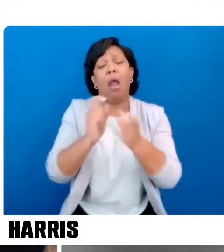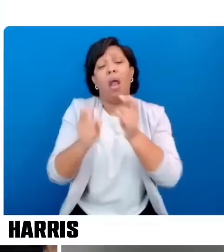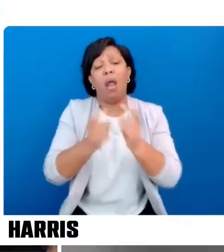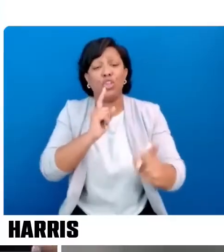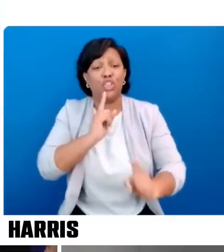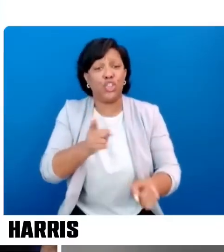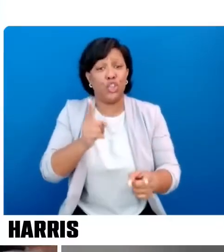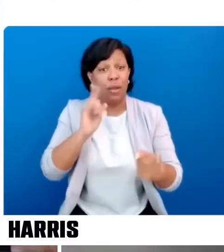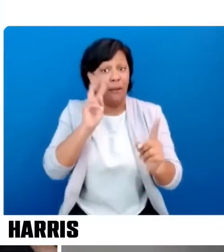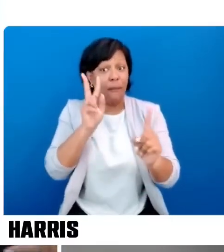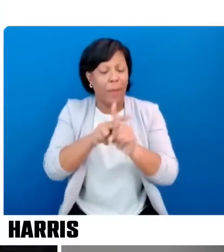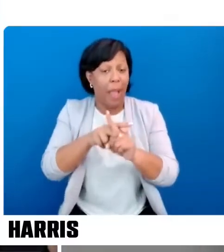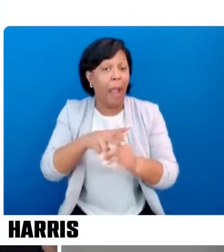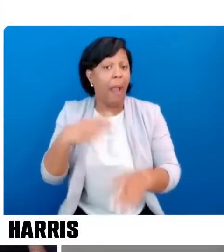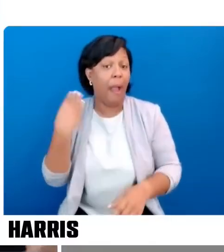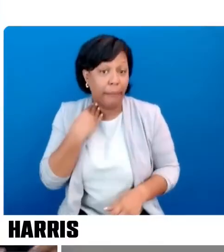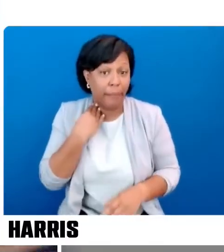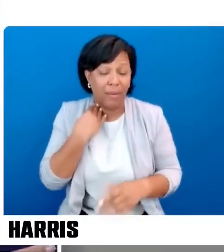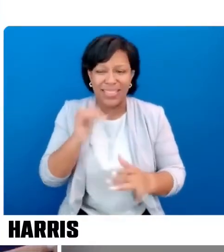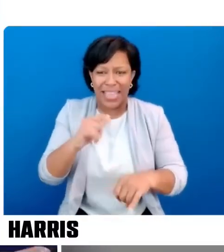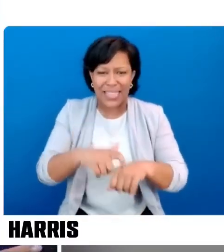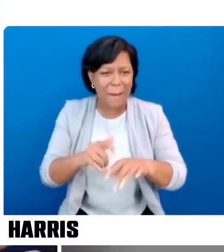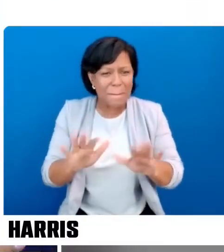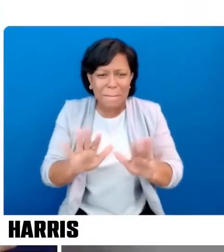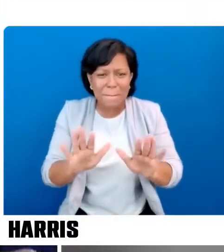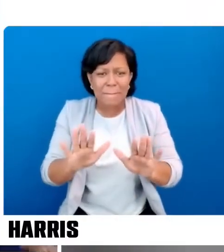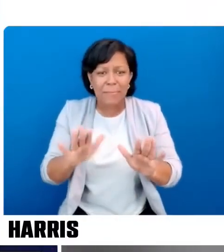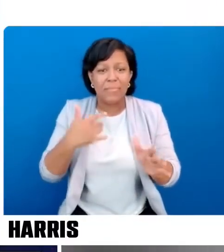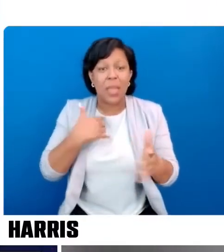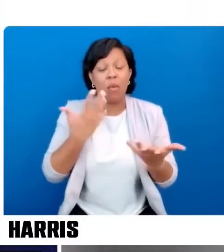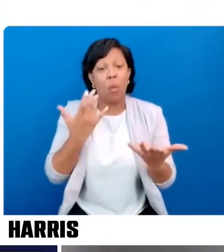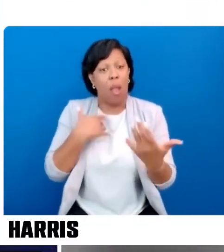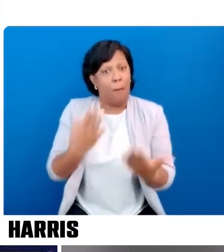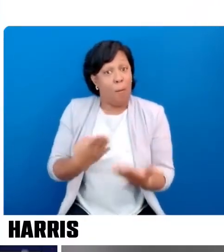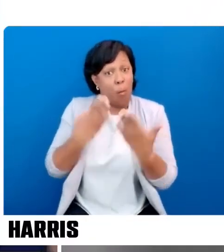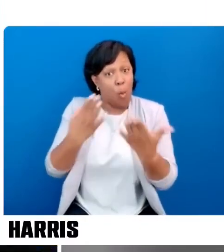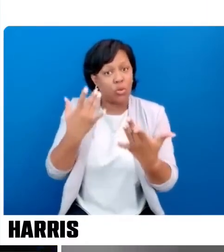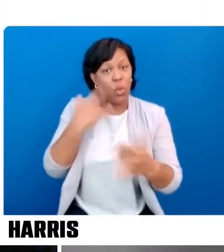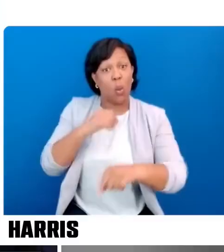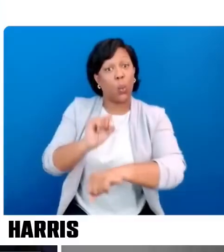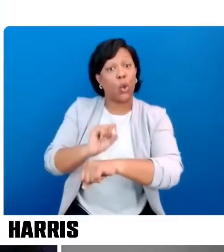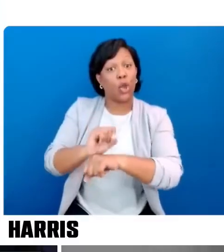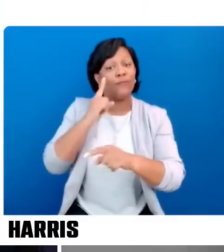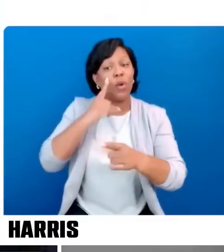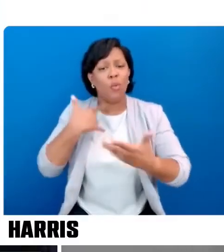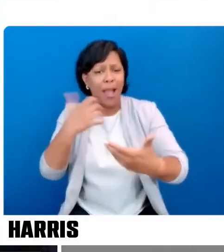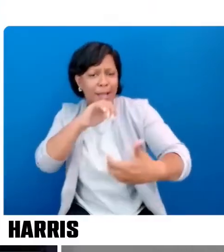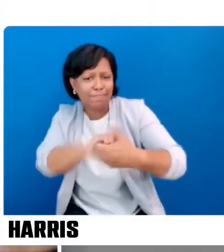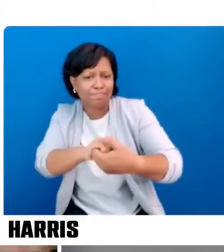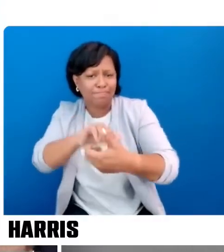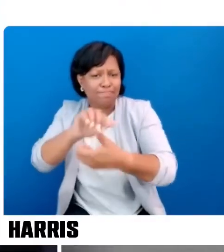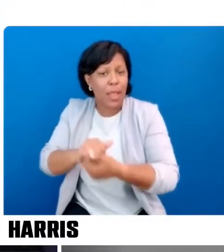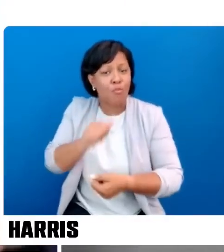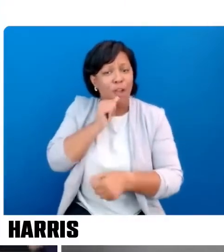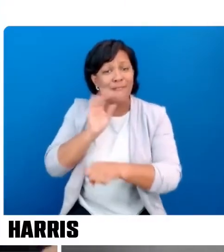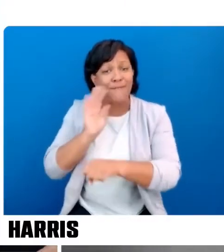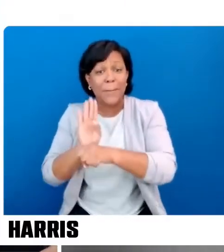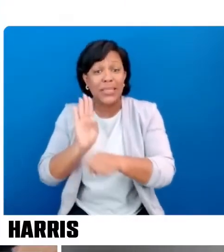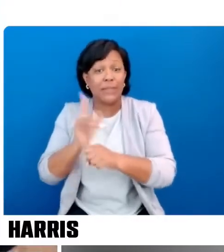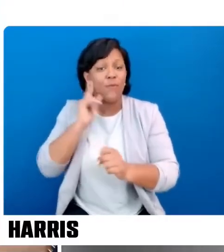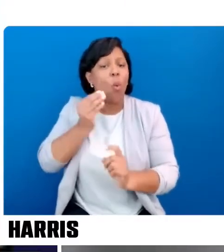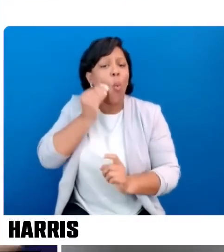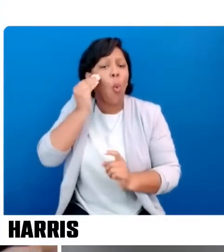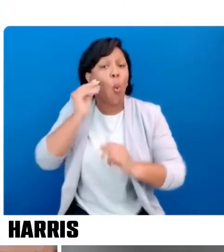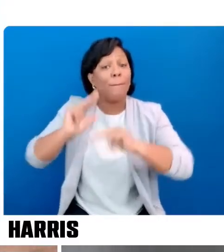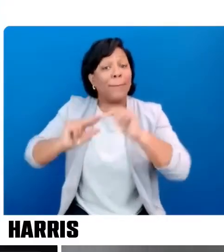to my work to say we are going to work with the private sector and home builders to increase 3 million homes, increase by